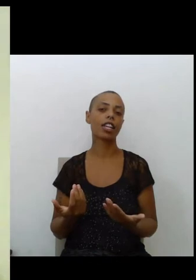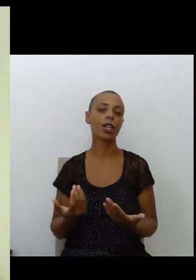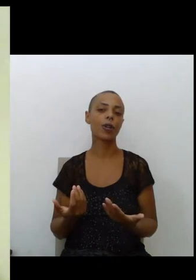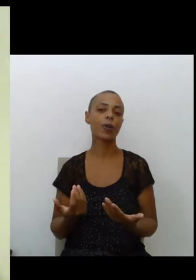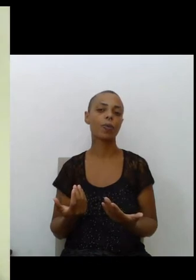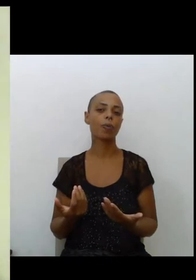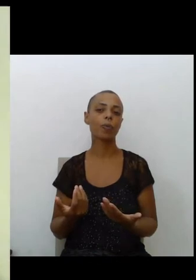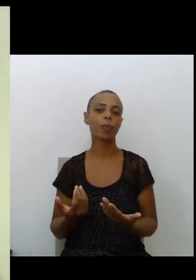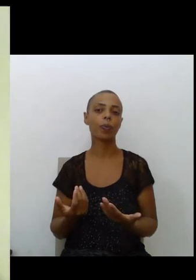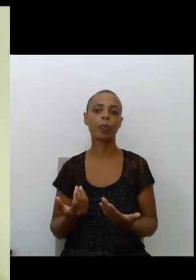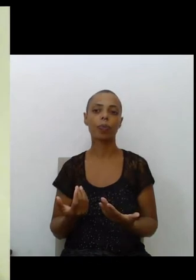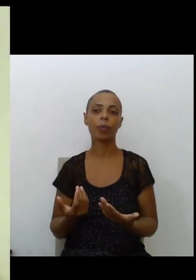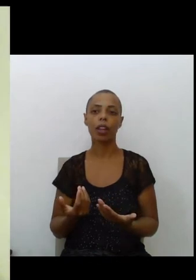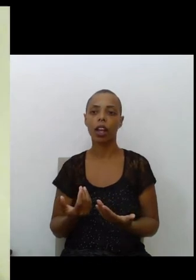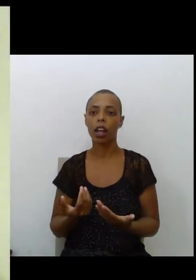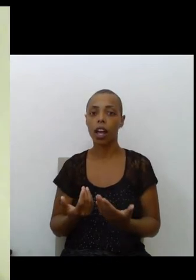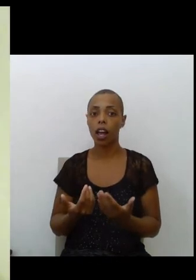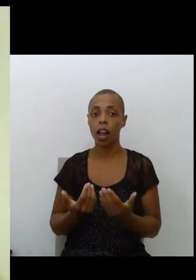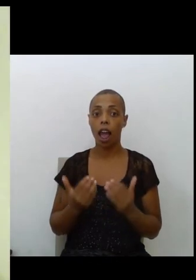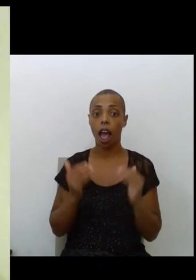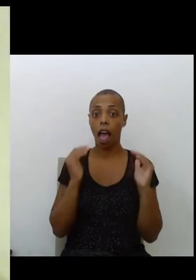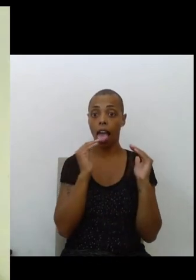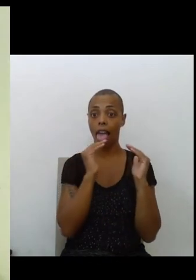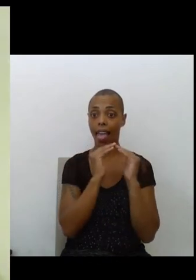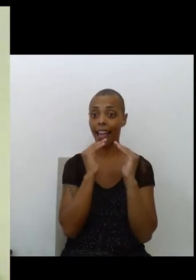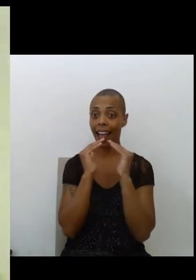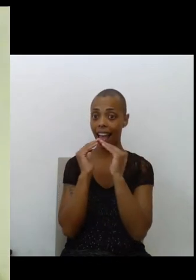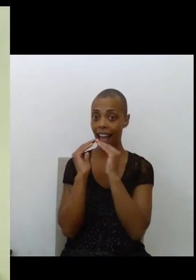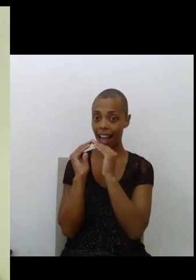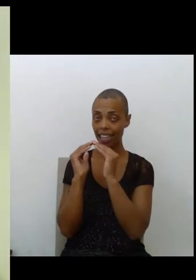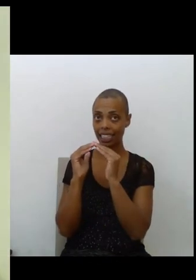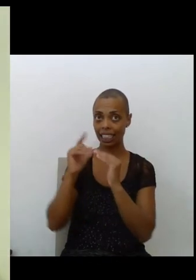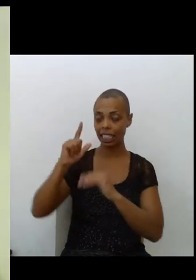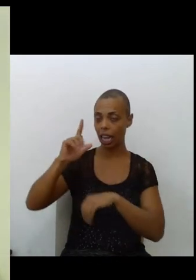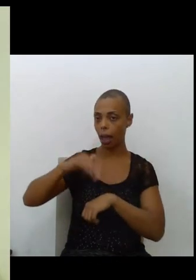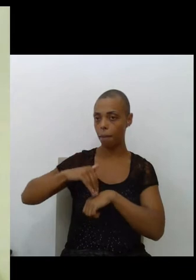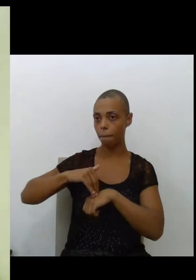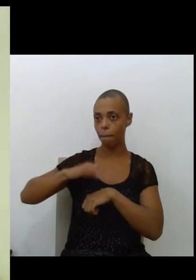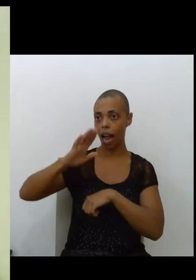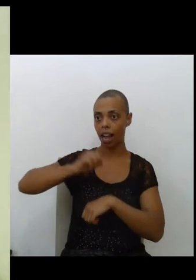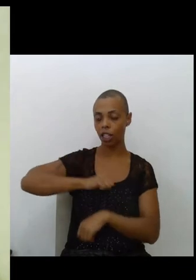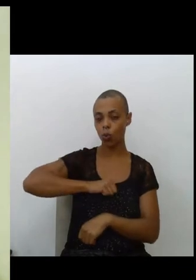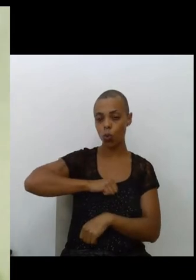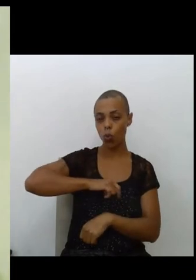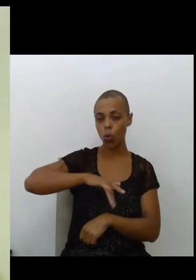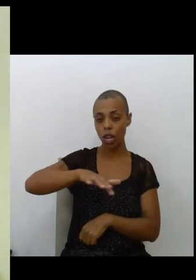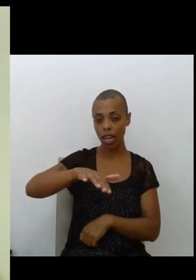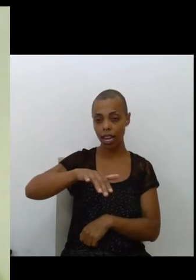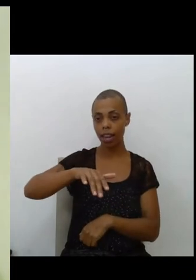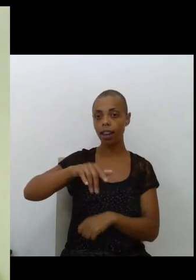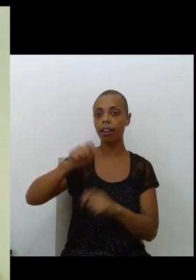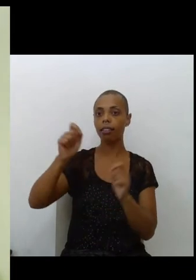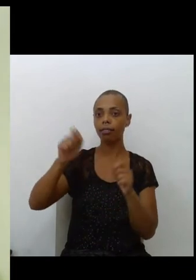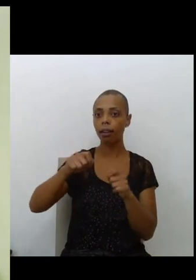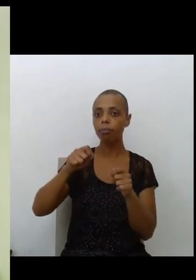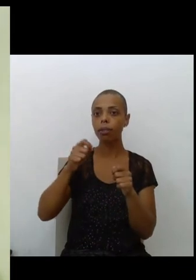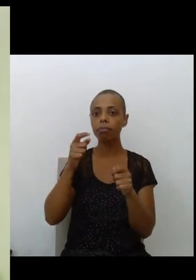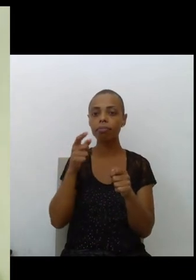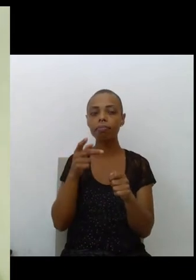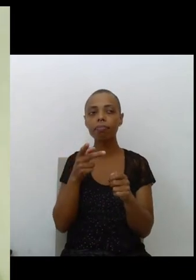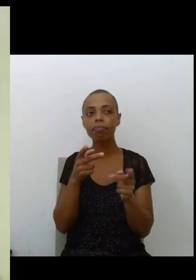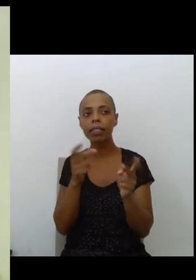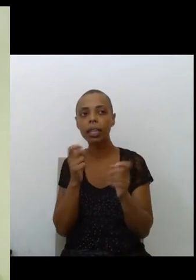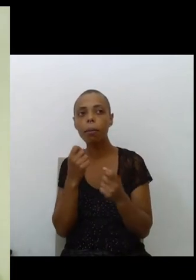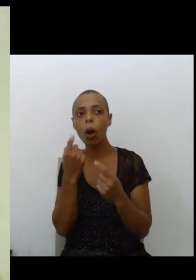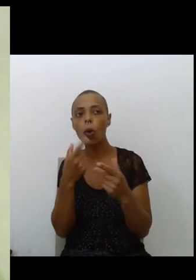can find something that directs on on uh on this queerness of the people living there and it's also